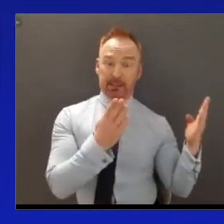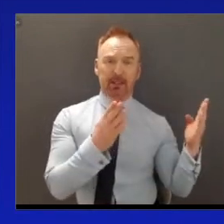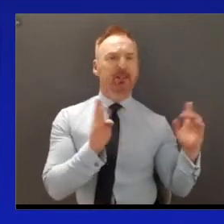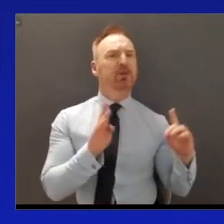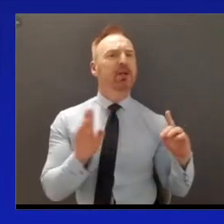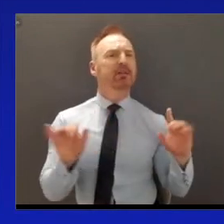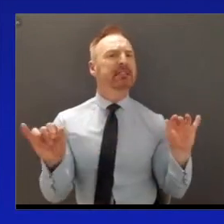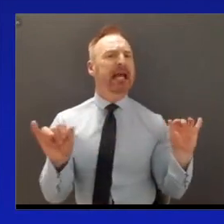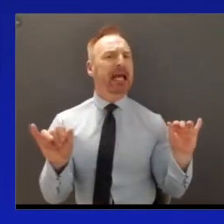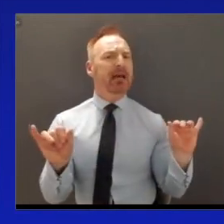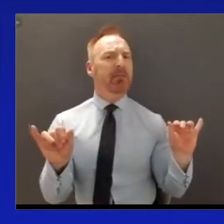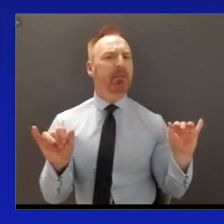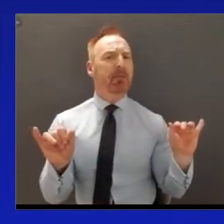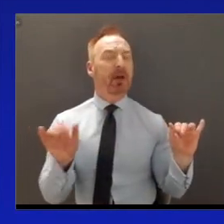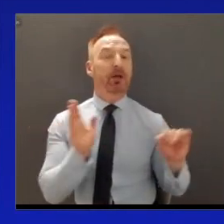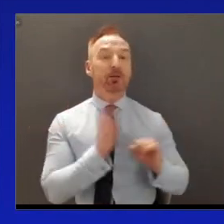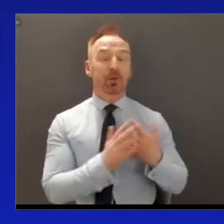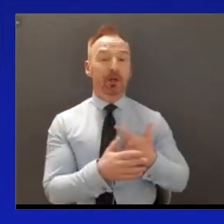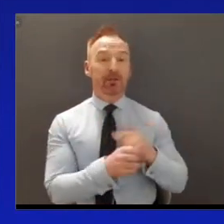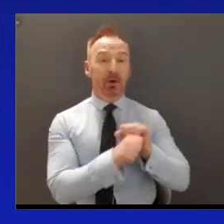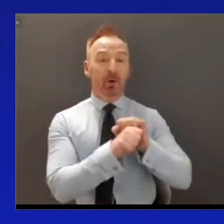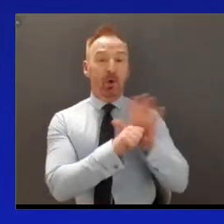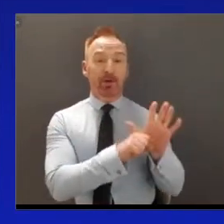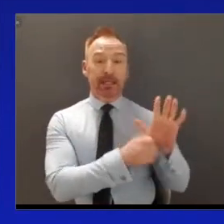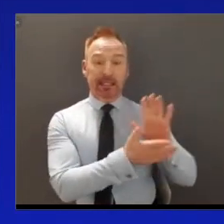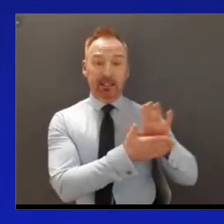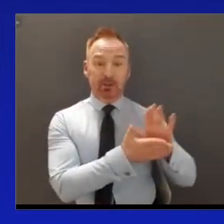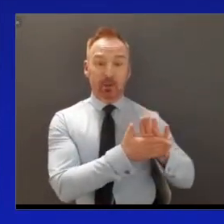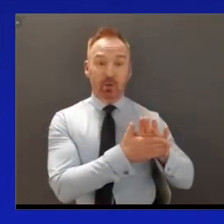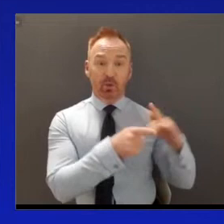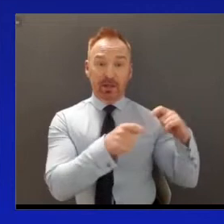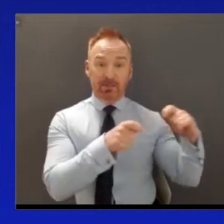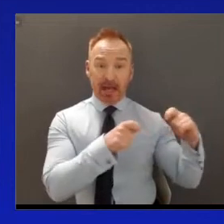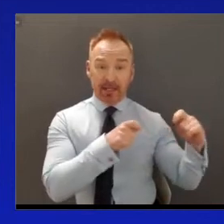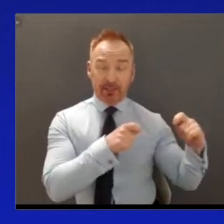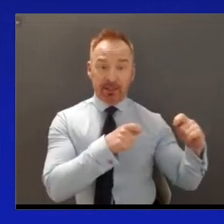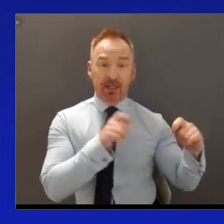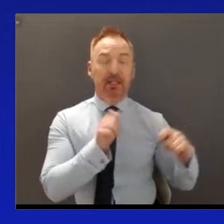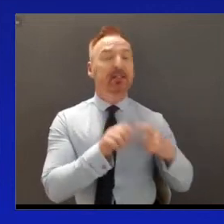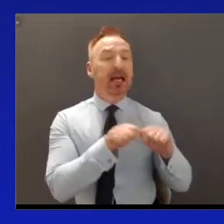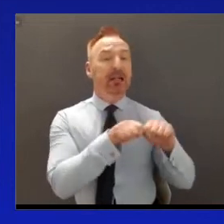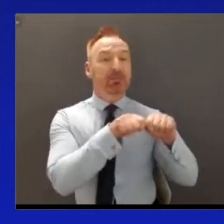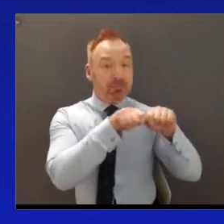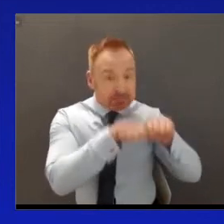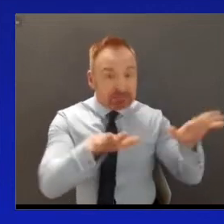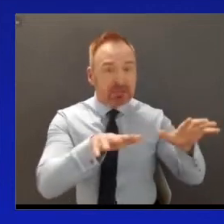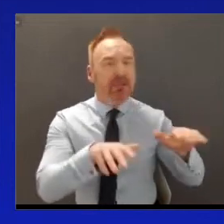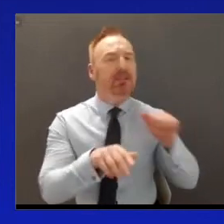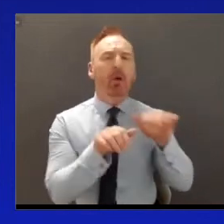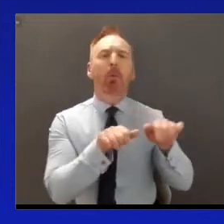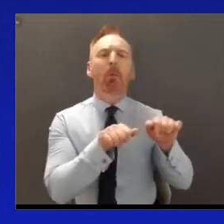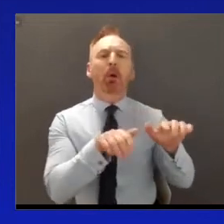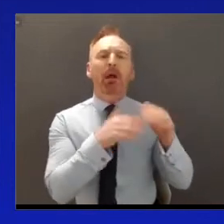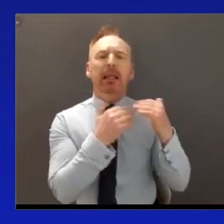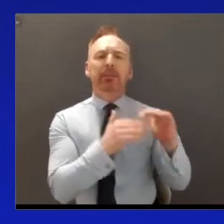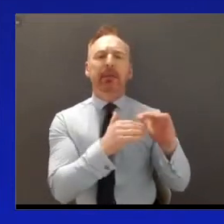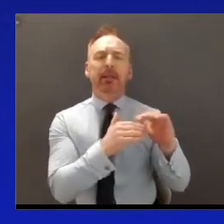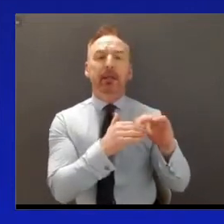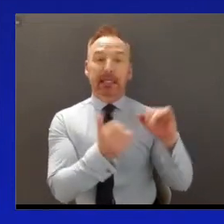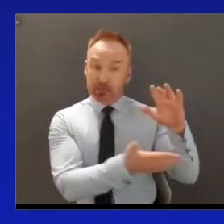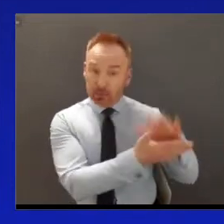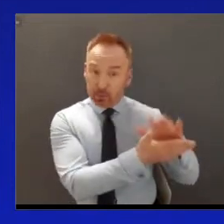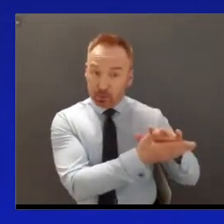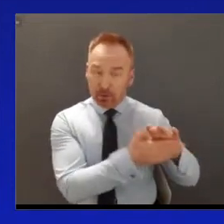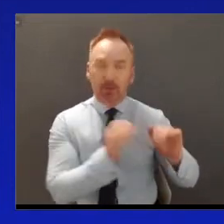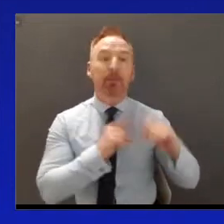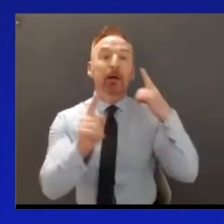level of COVID in the schools. We saw limited transmission within schools, and so my goal is to ensure that our